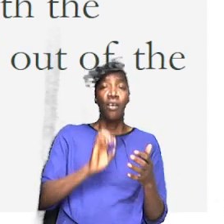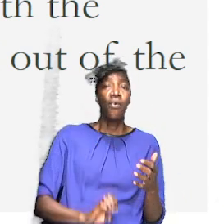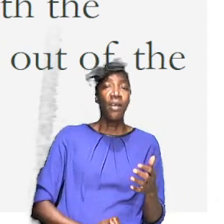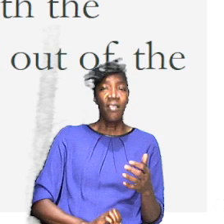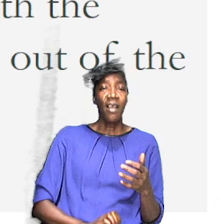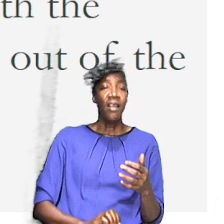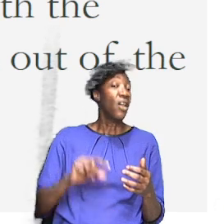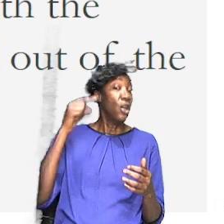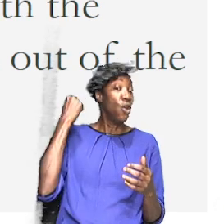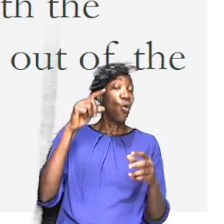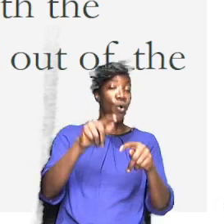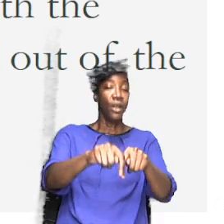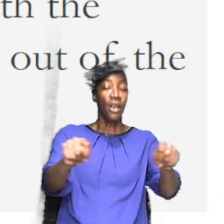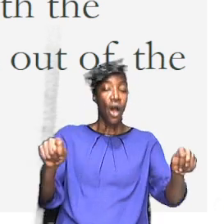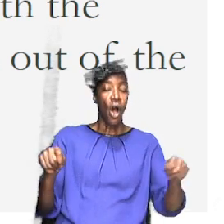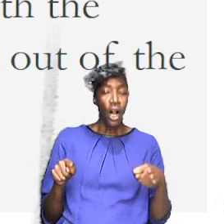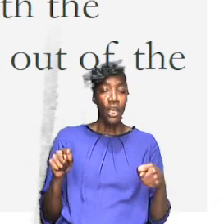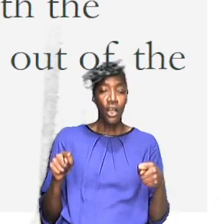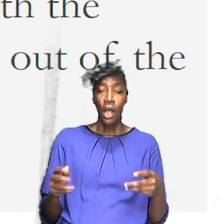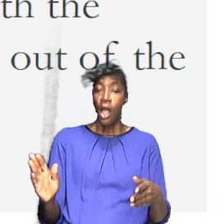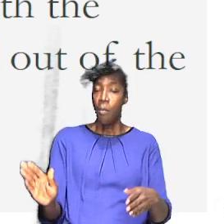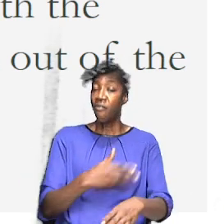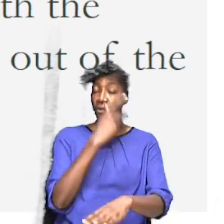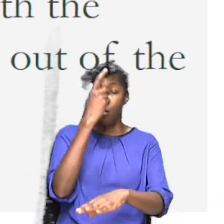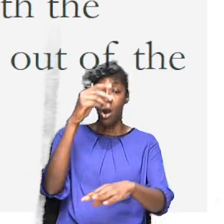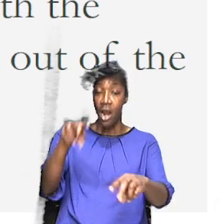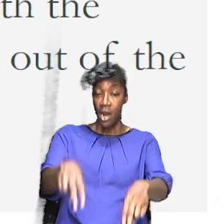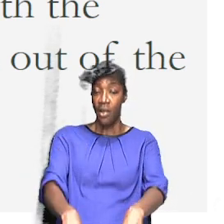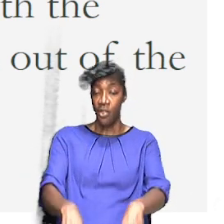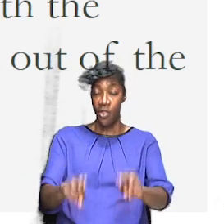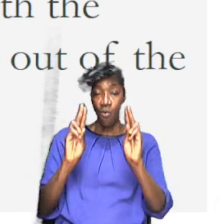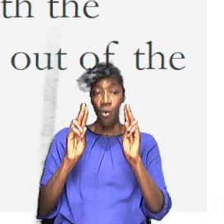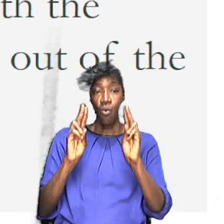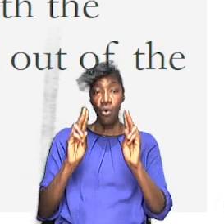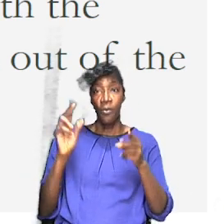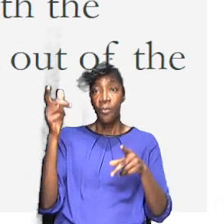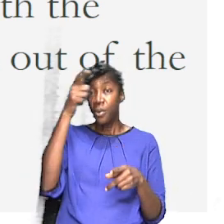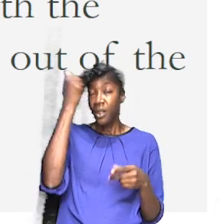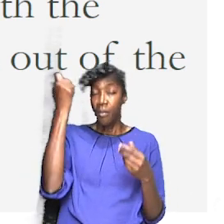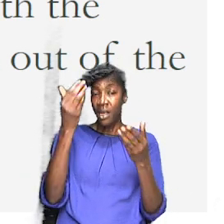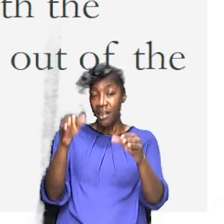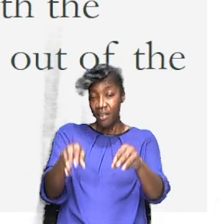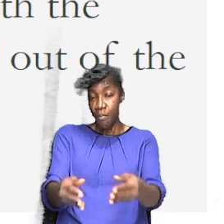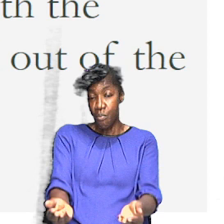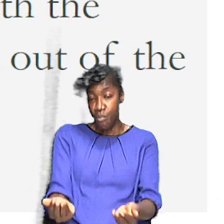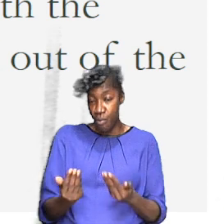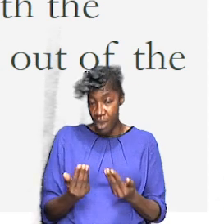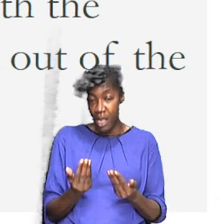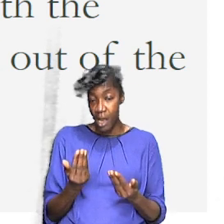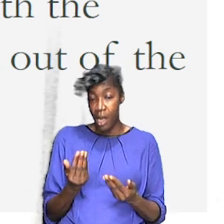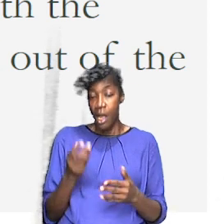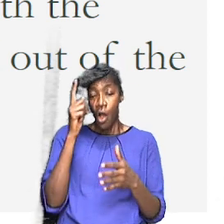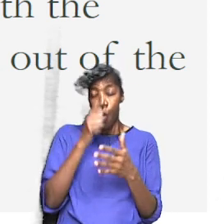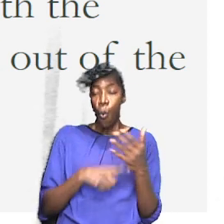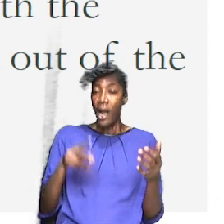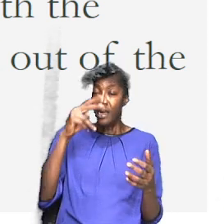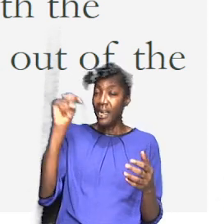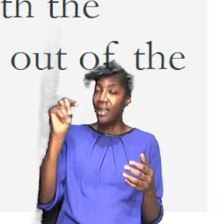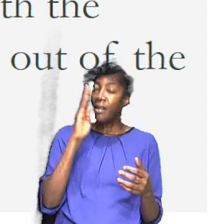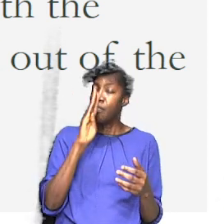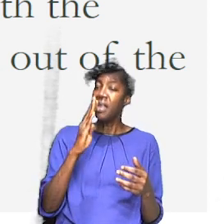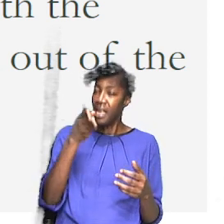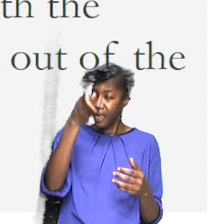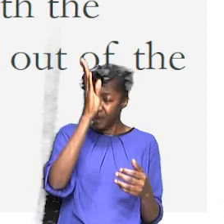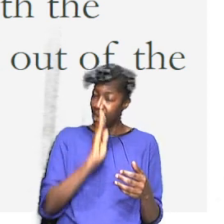upon the golden altar which was before the throne. And guess what happened? Because he brought what was needed to be in the presence of God, the Bible says, and